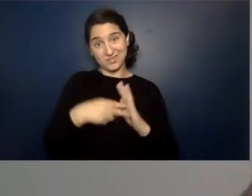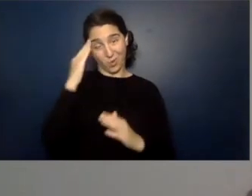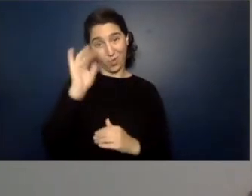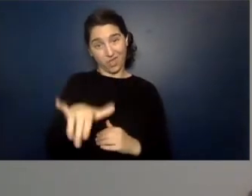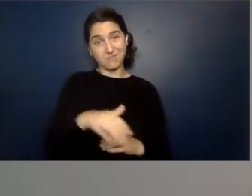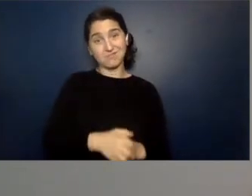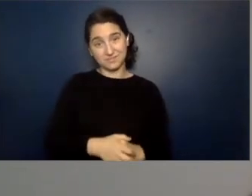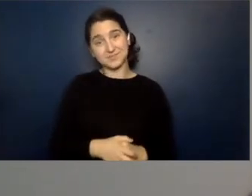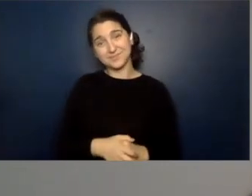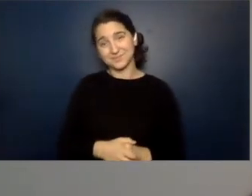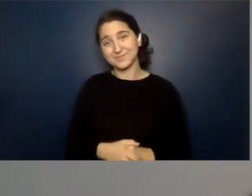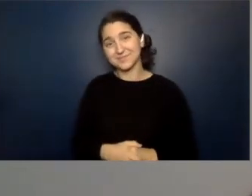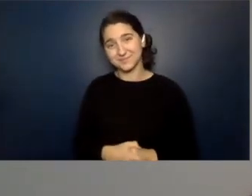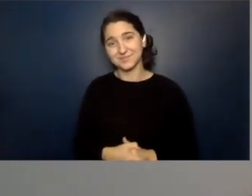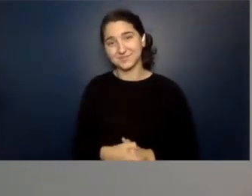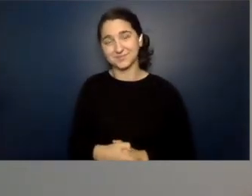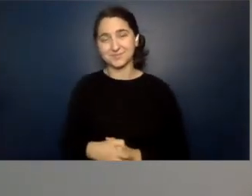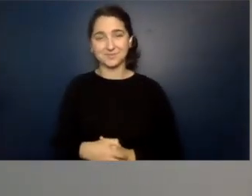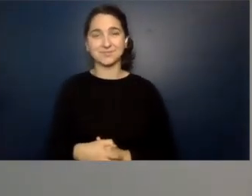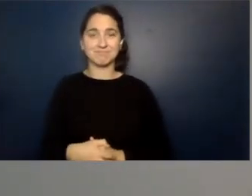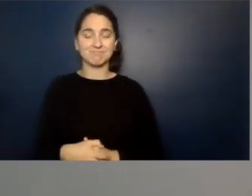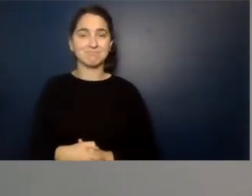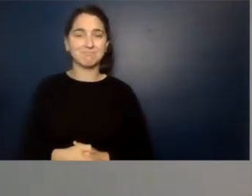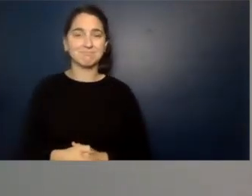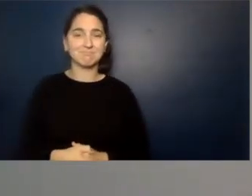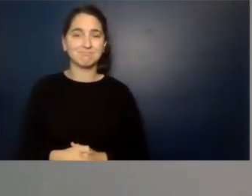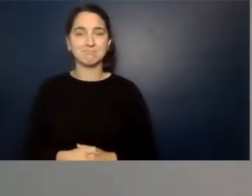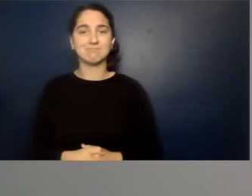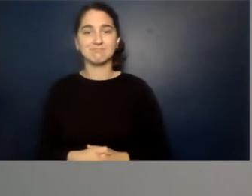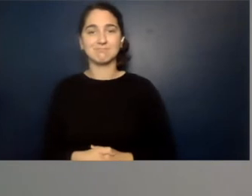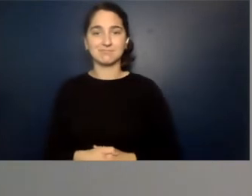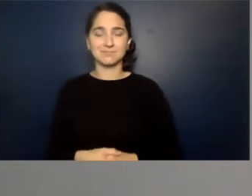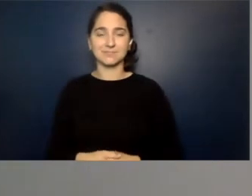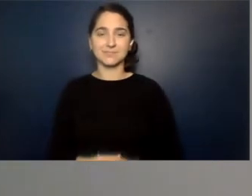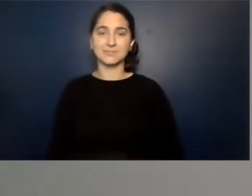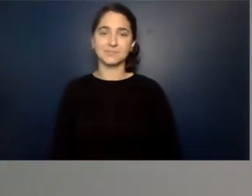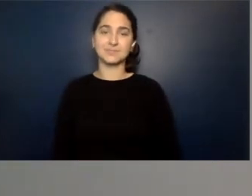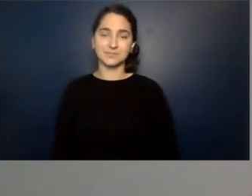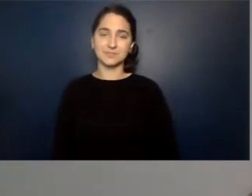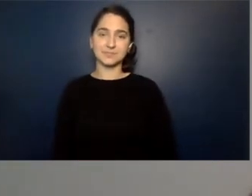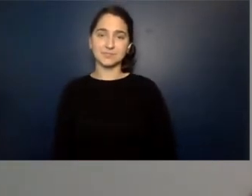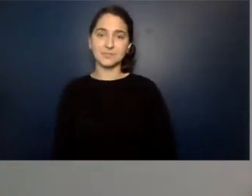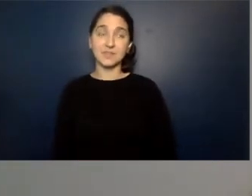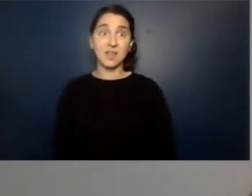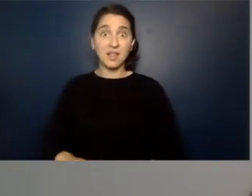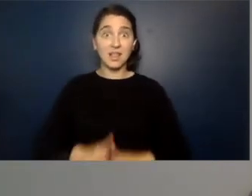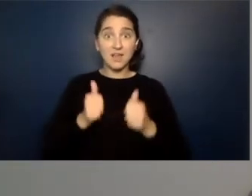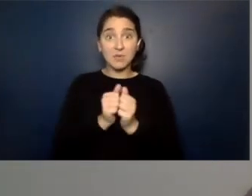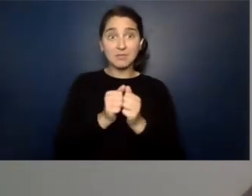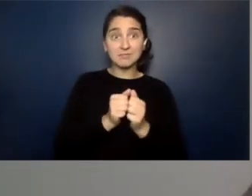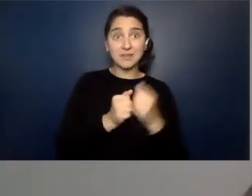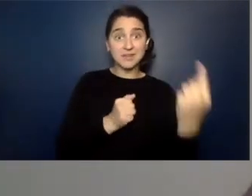to avoid early on in our country. The majority of our Baptist brethren, and it is the men leading